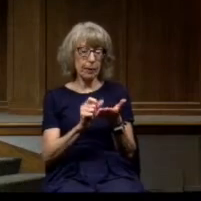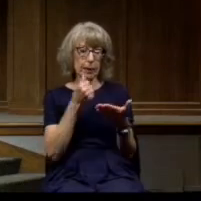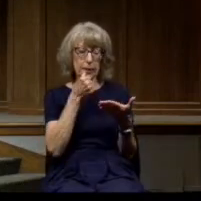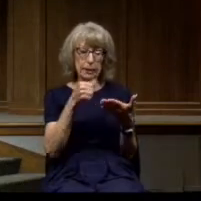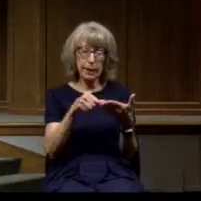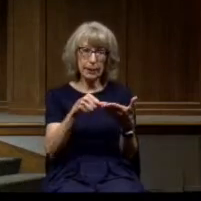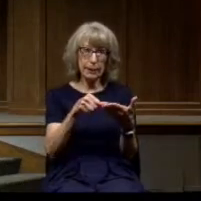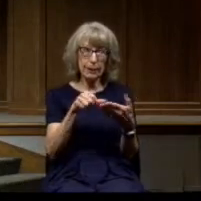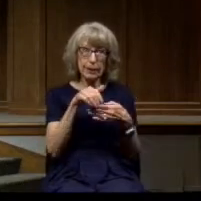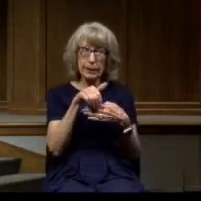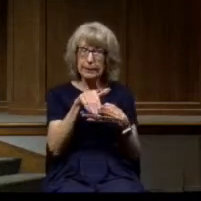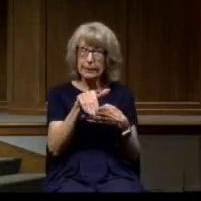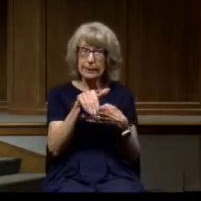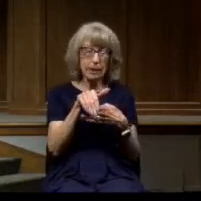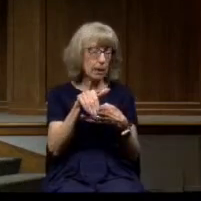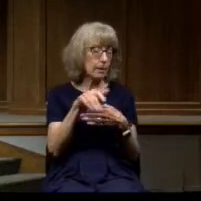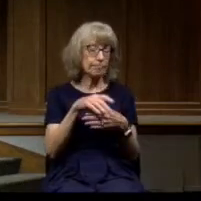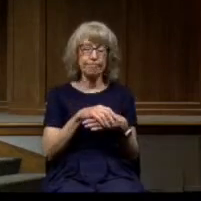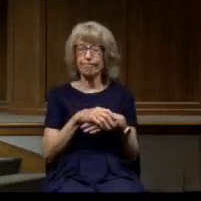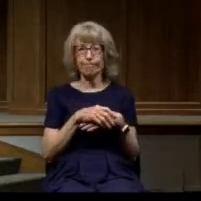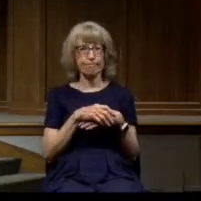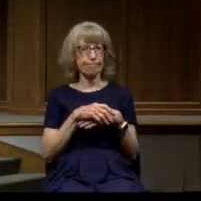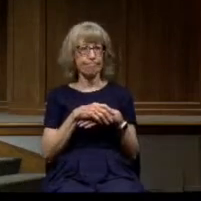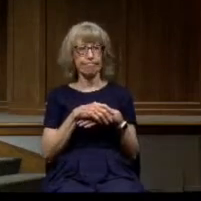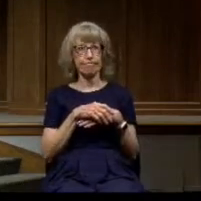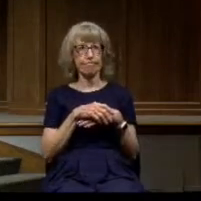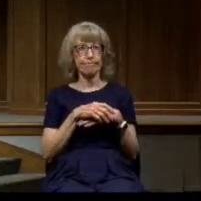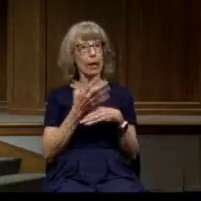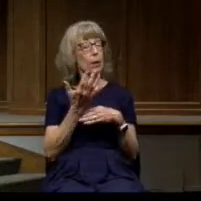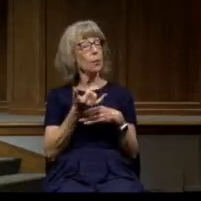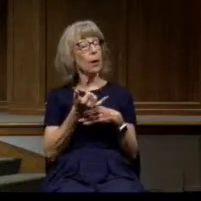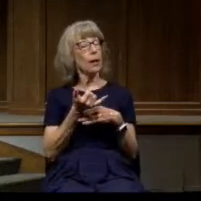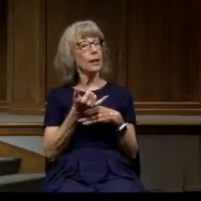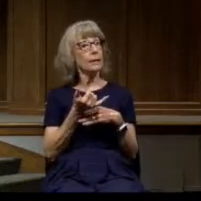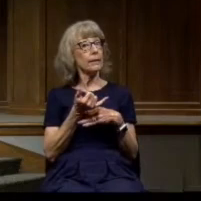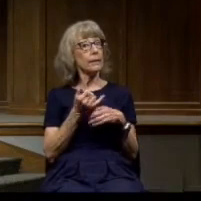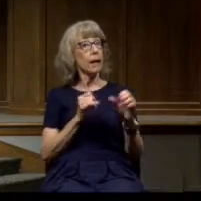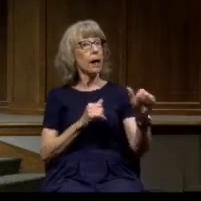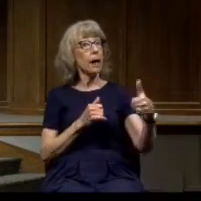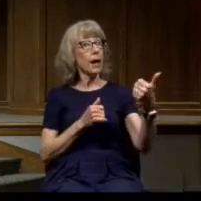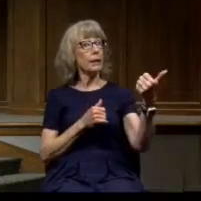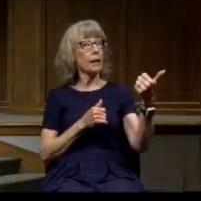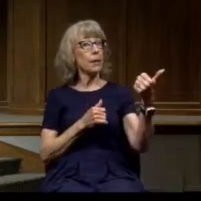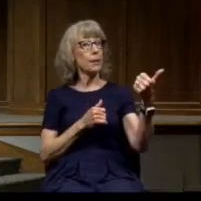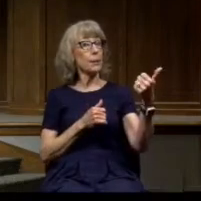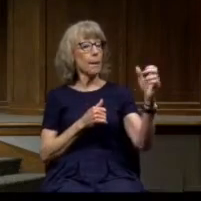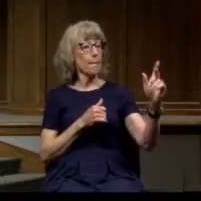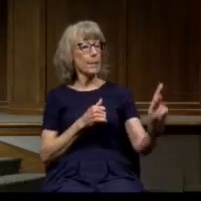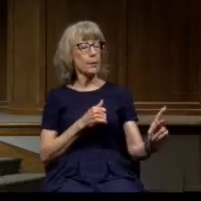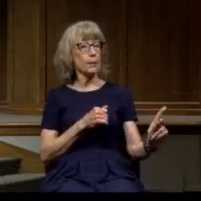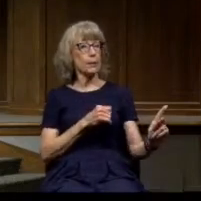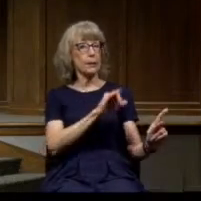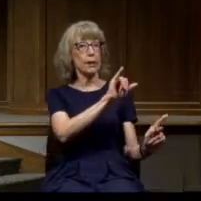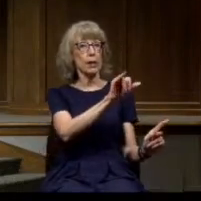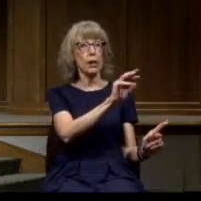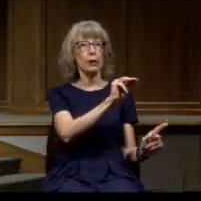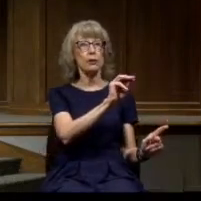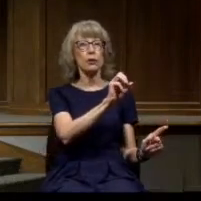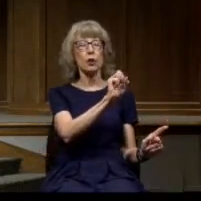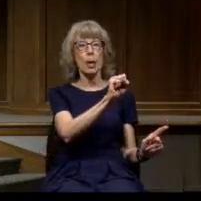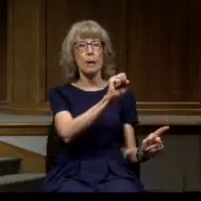he never sent the letter. You know why? Another political figure, James Madison, said, don't send the